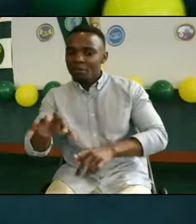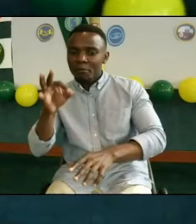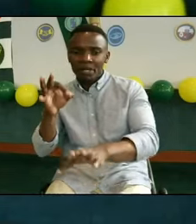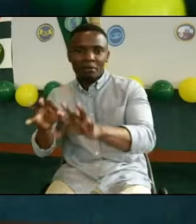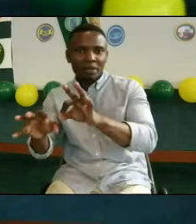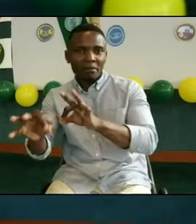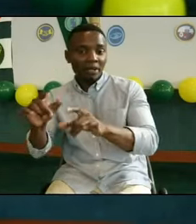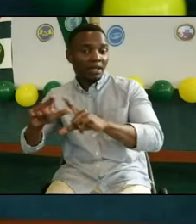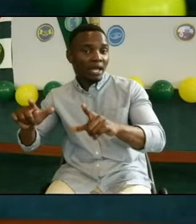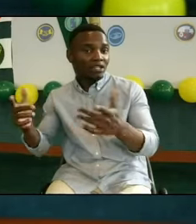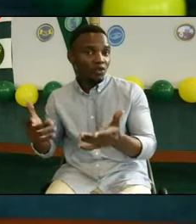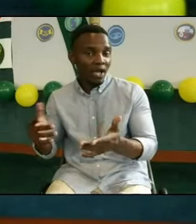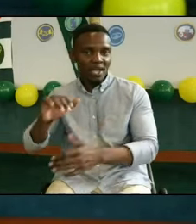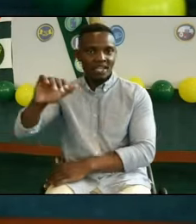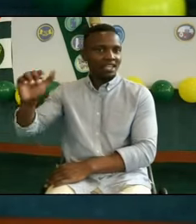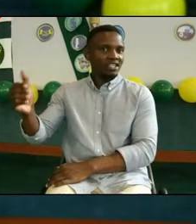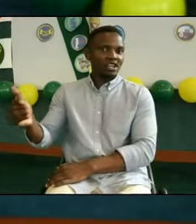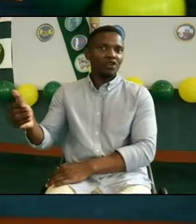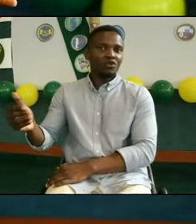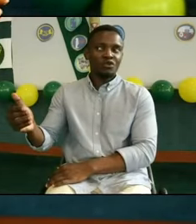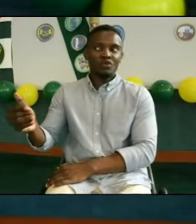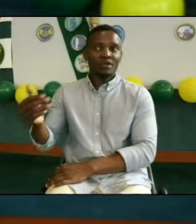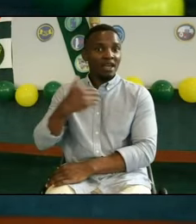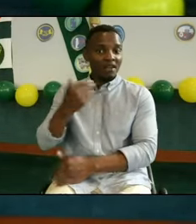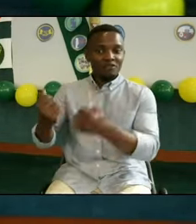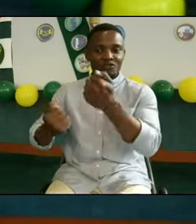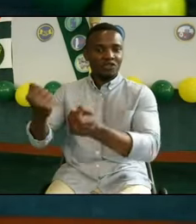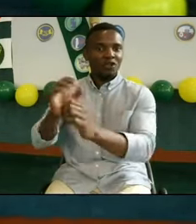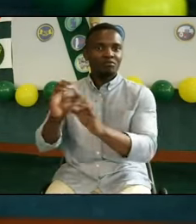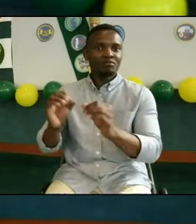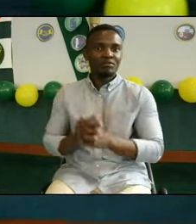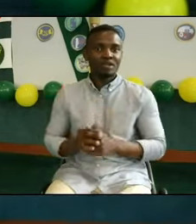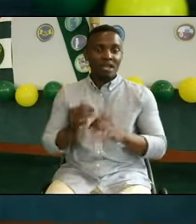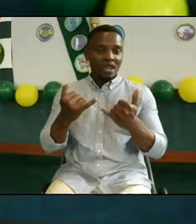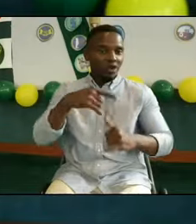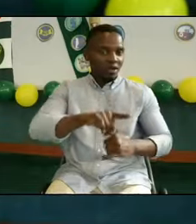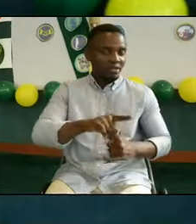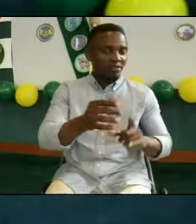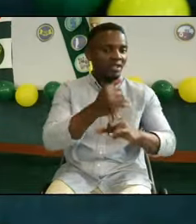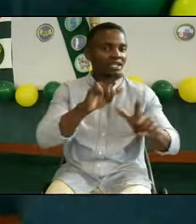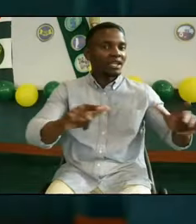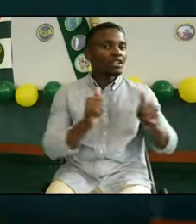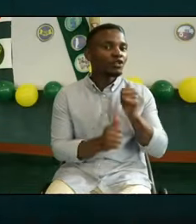town. You know, there was no will. So he got the one in the village.